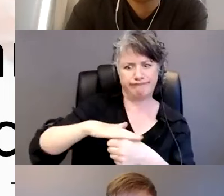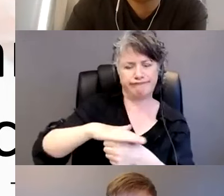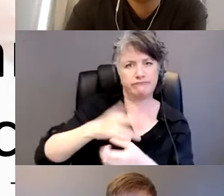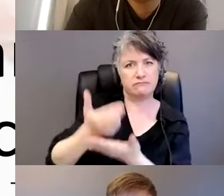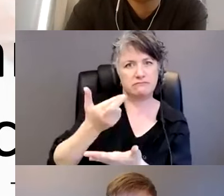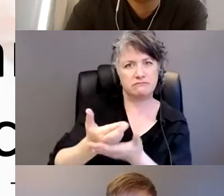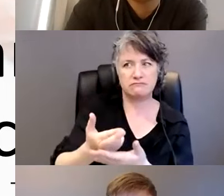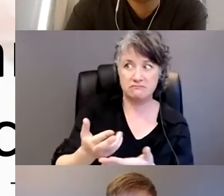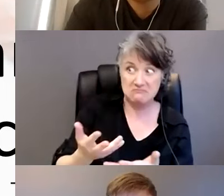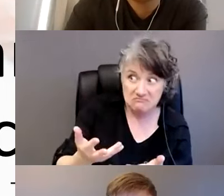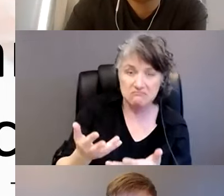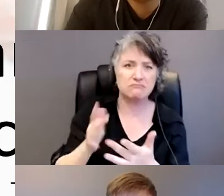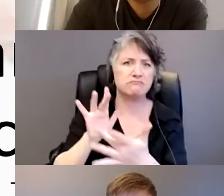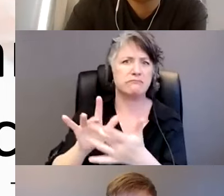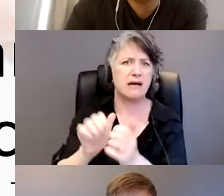reach out to them as well.